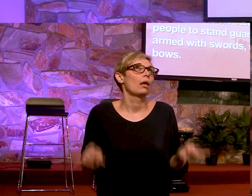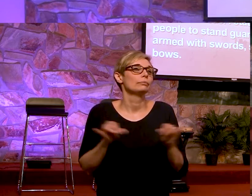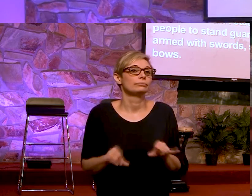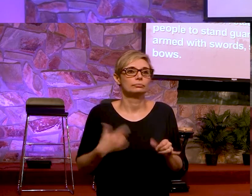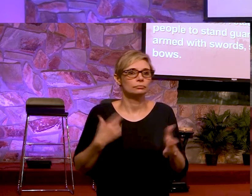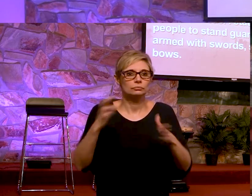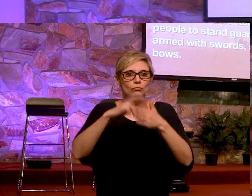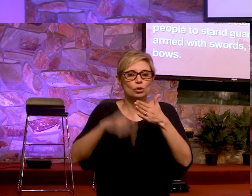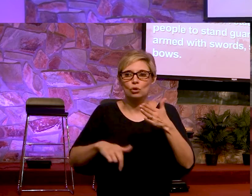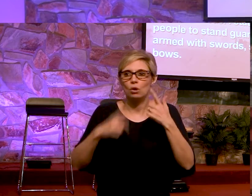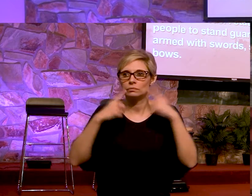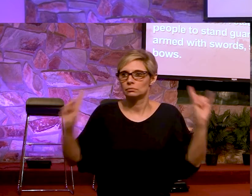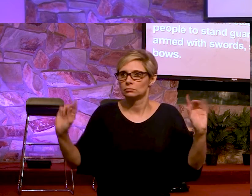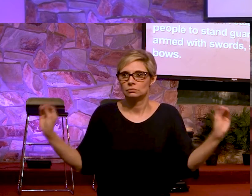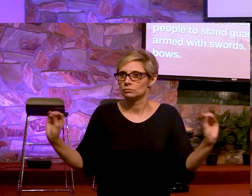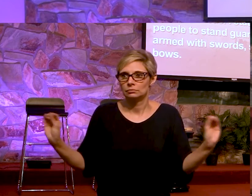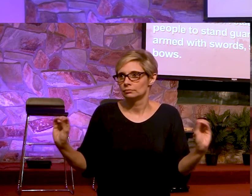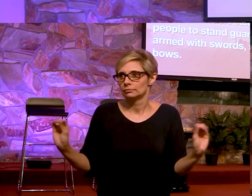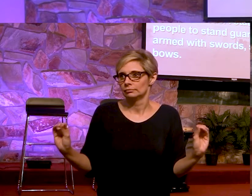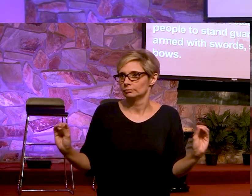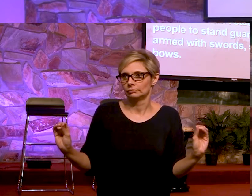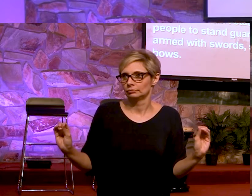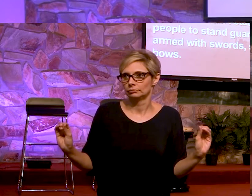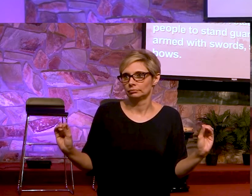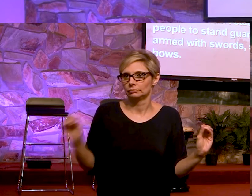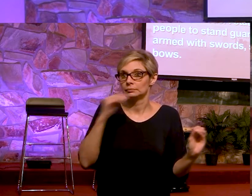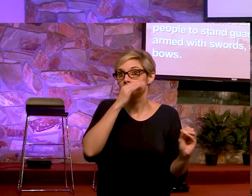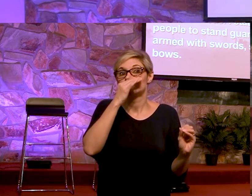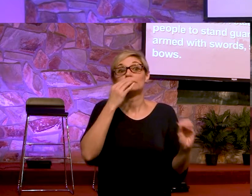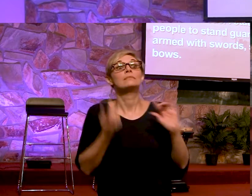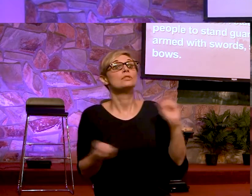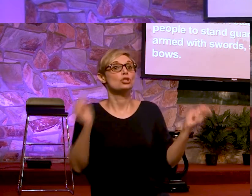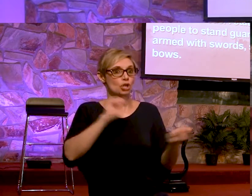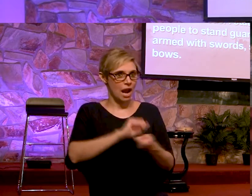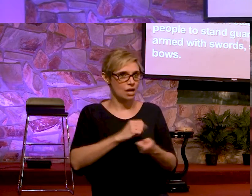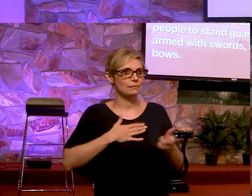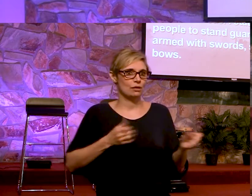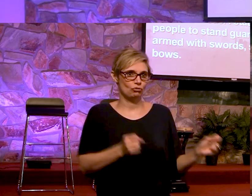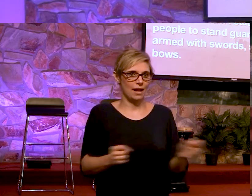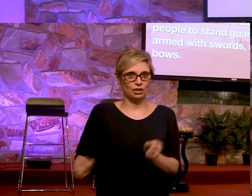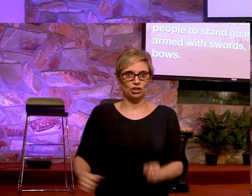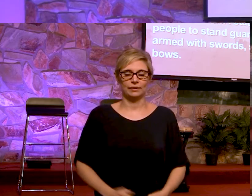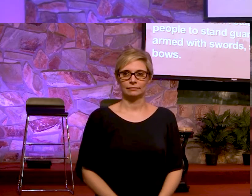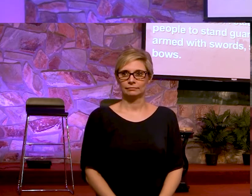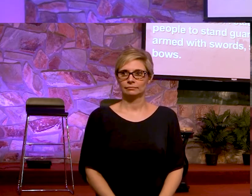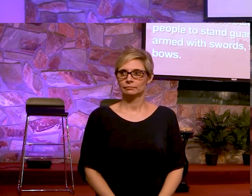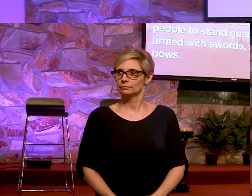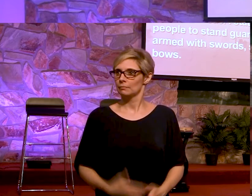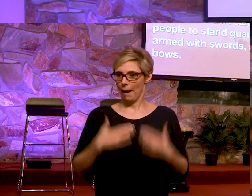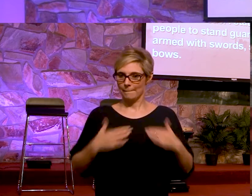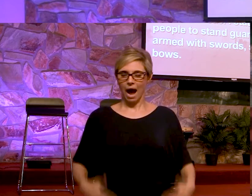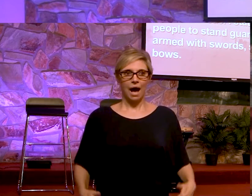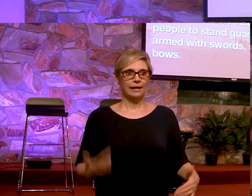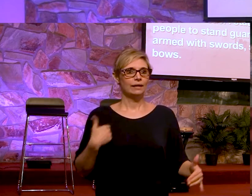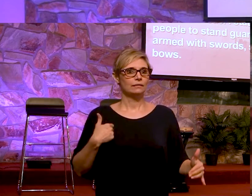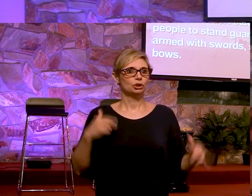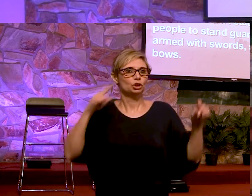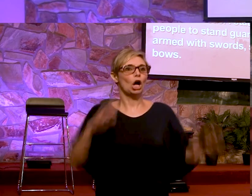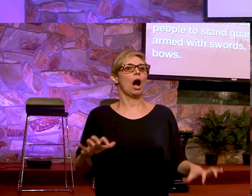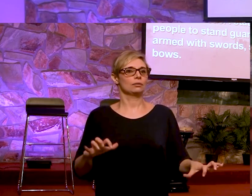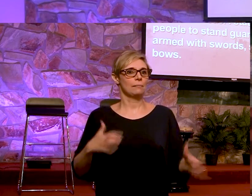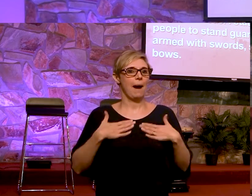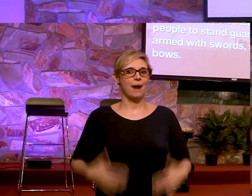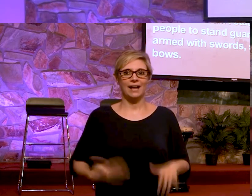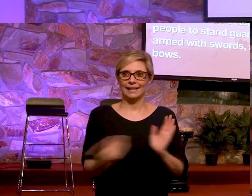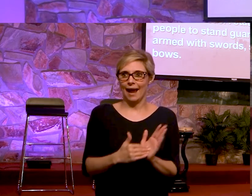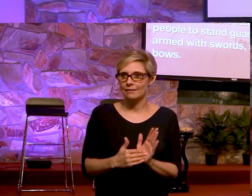the results that I would like. So I have to change my strategy. That's that example. We